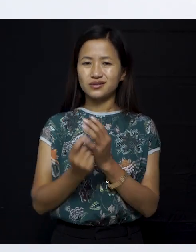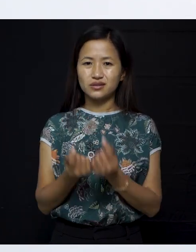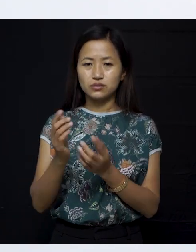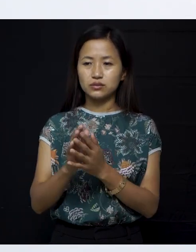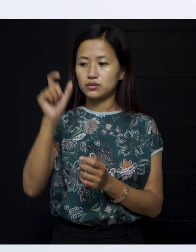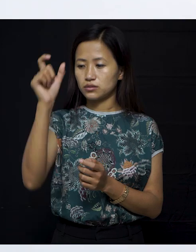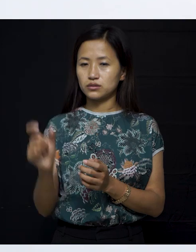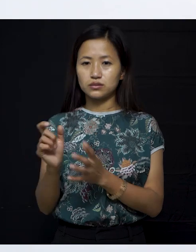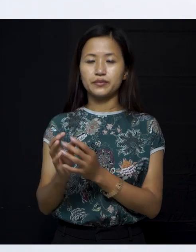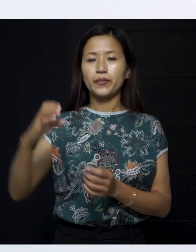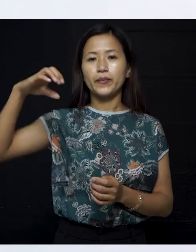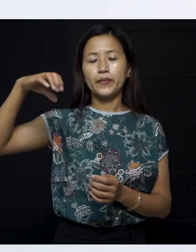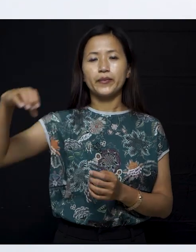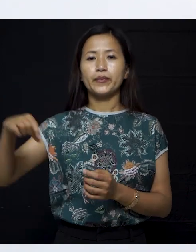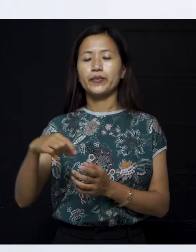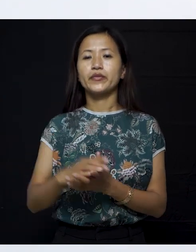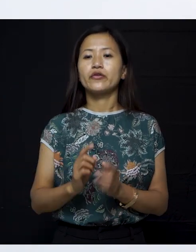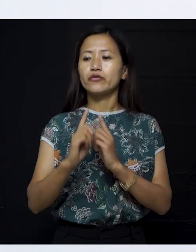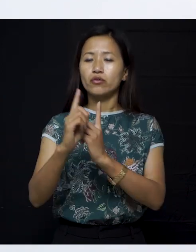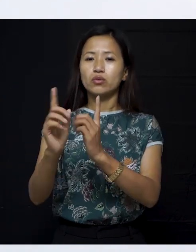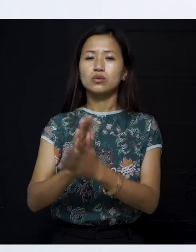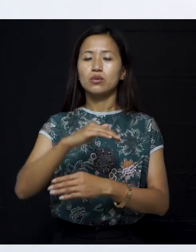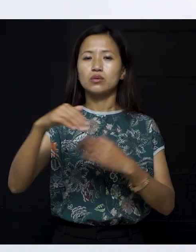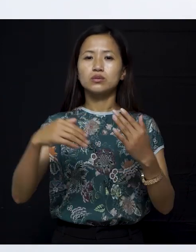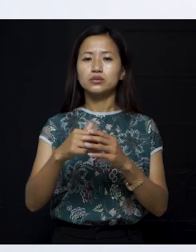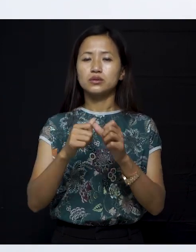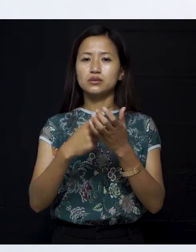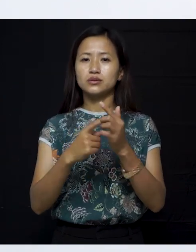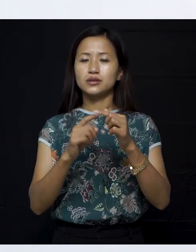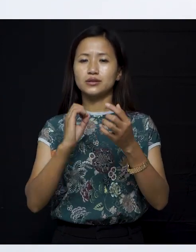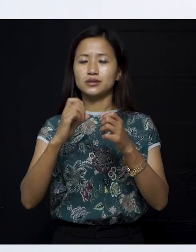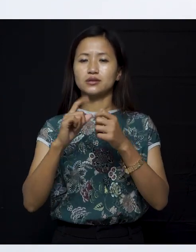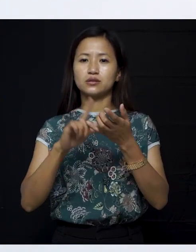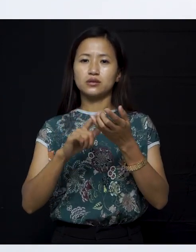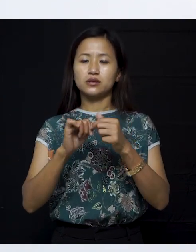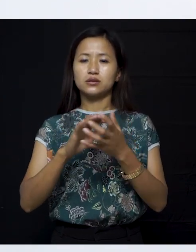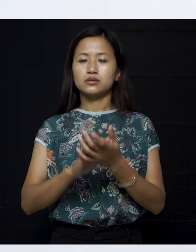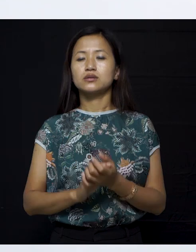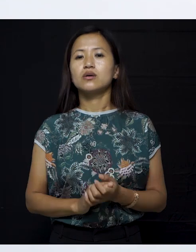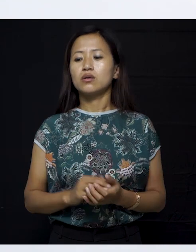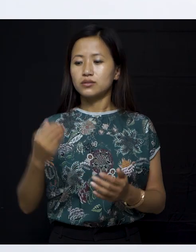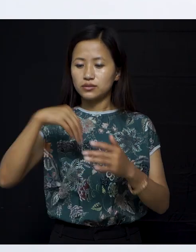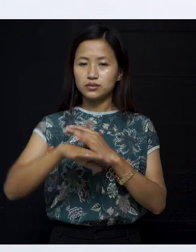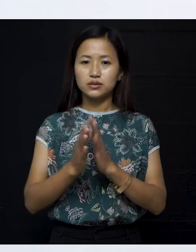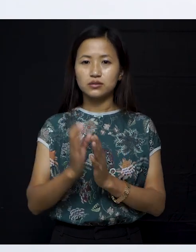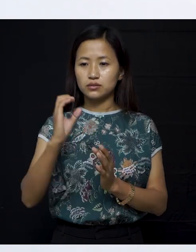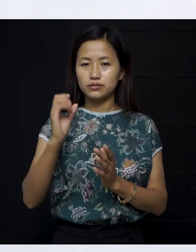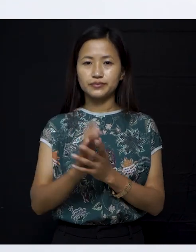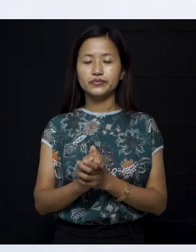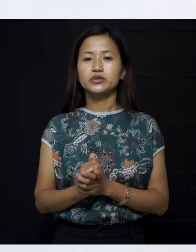constitution comes up following all those articles which comes under the constitution. They follow